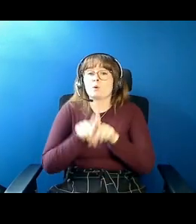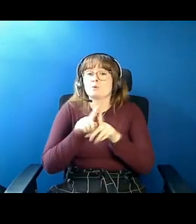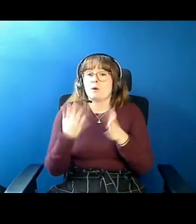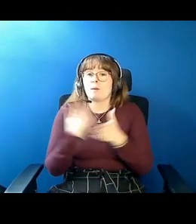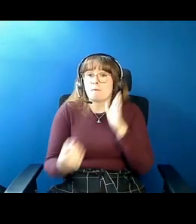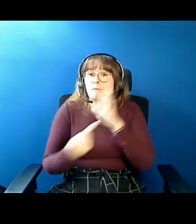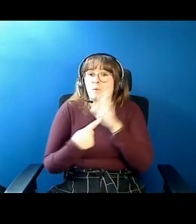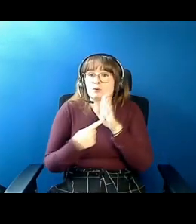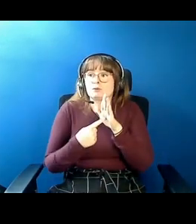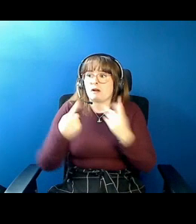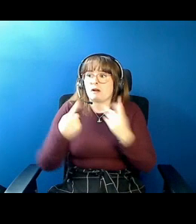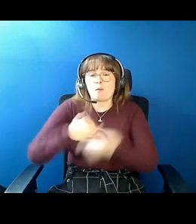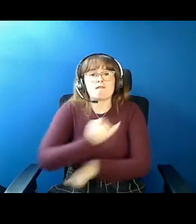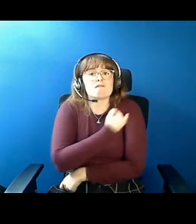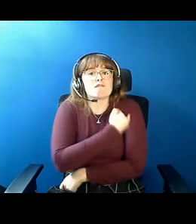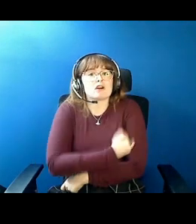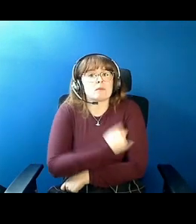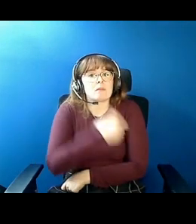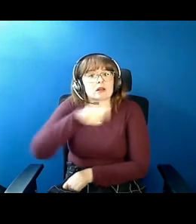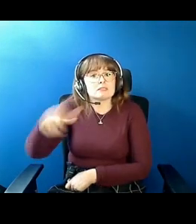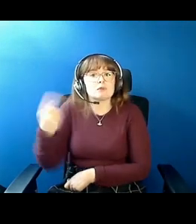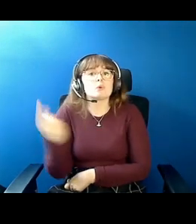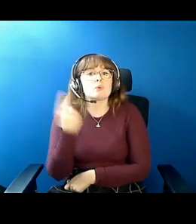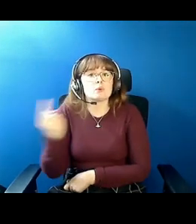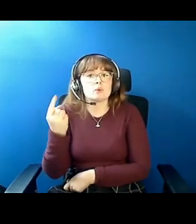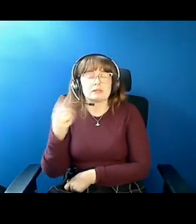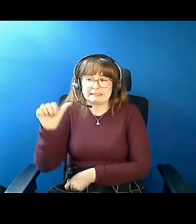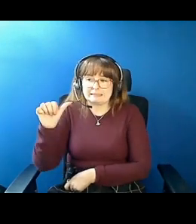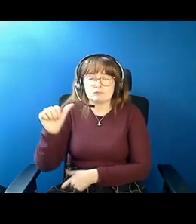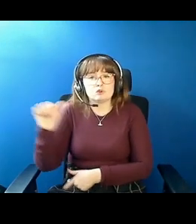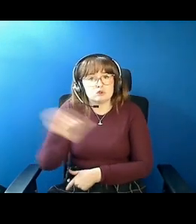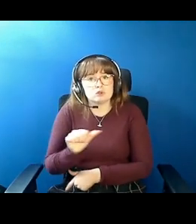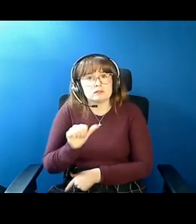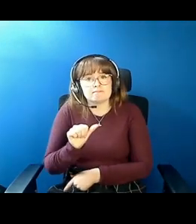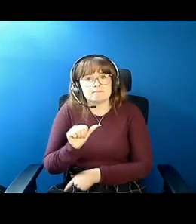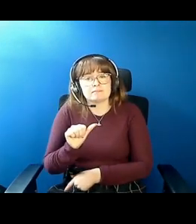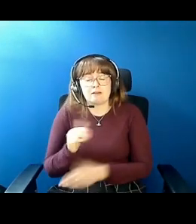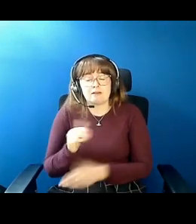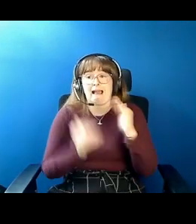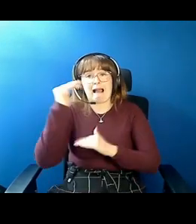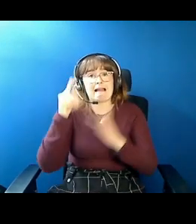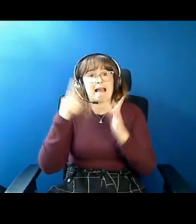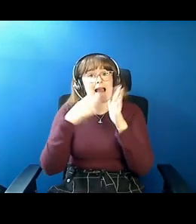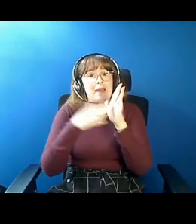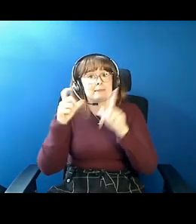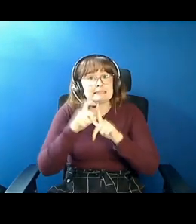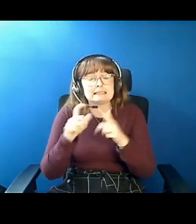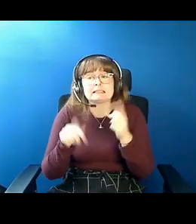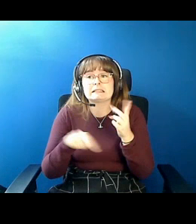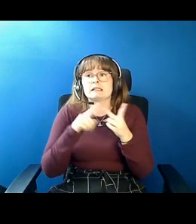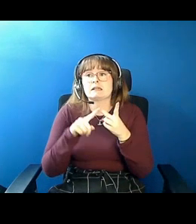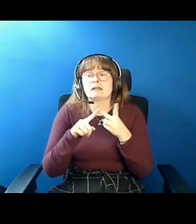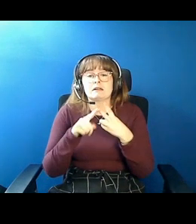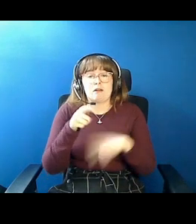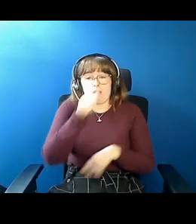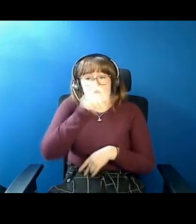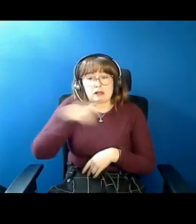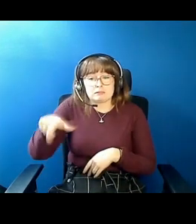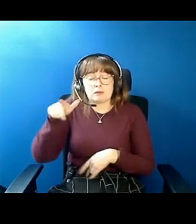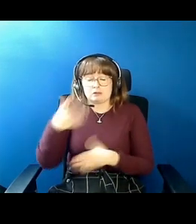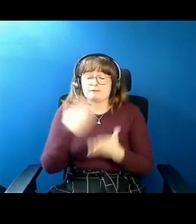are our vulnerable customers that we want to support most? Those with high IMD, those customers suffering fuel